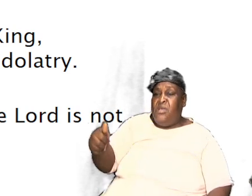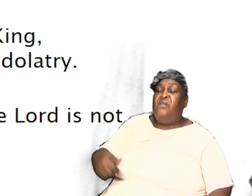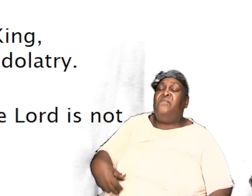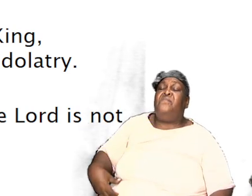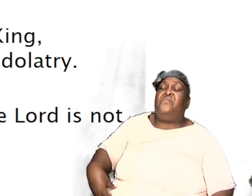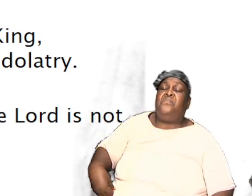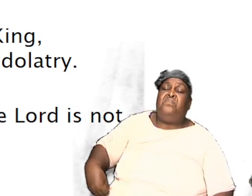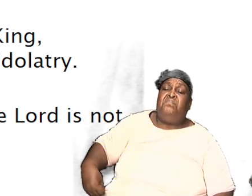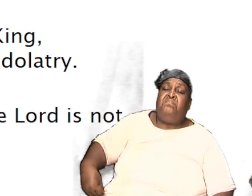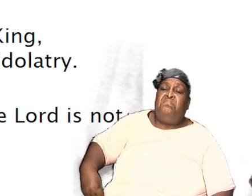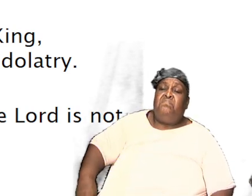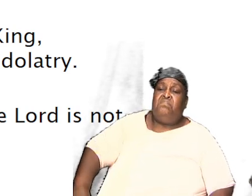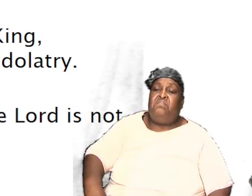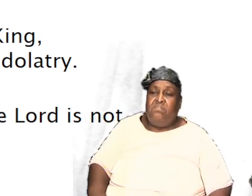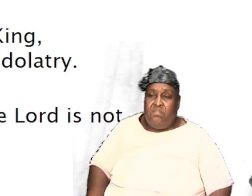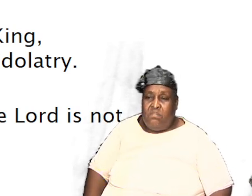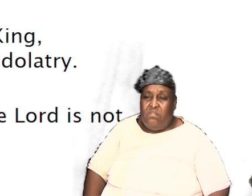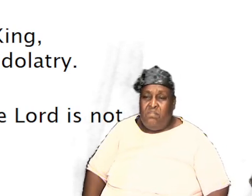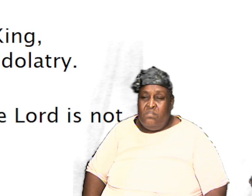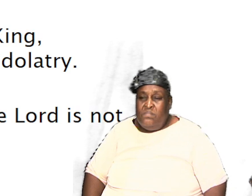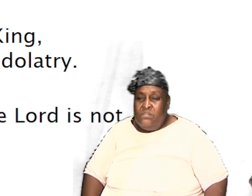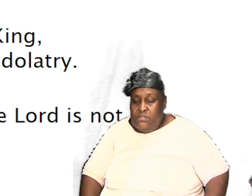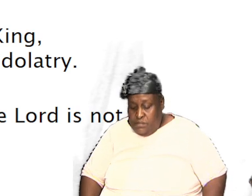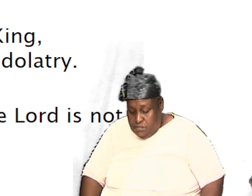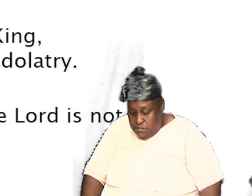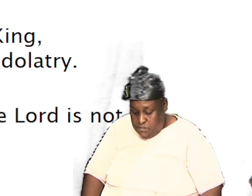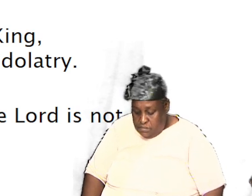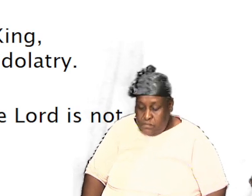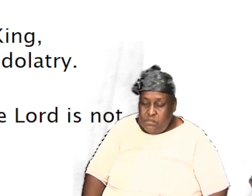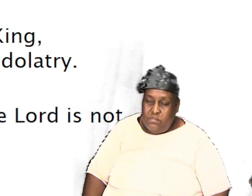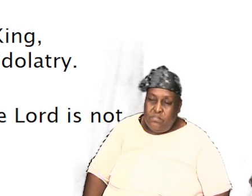his disobedience to the Lord's command.